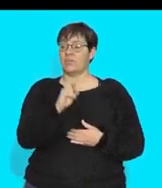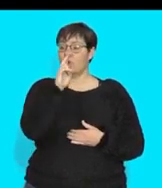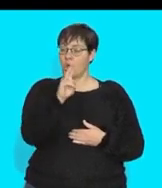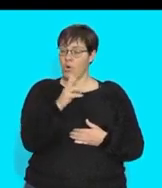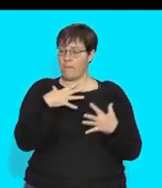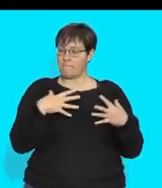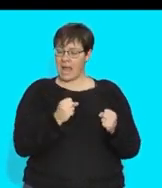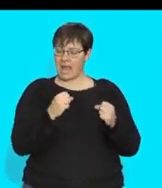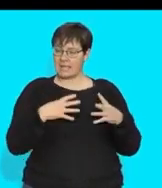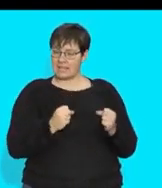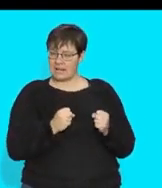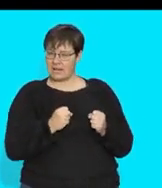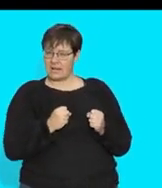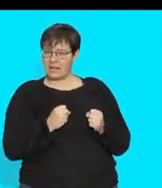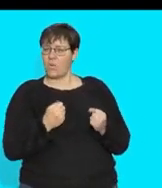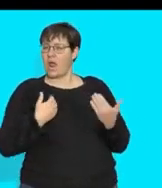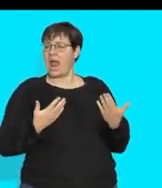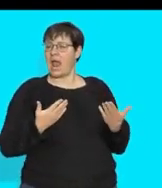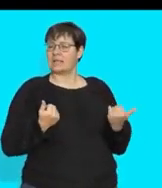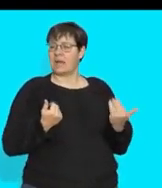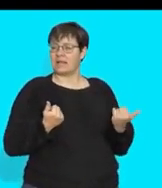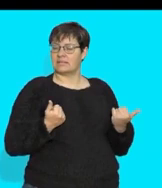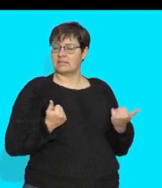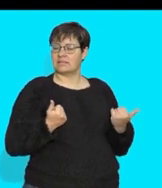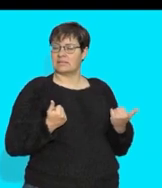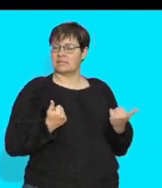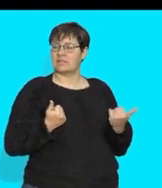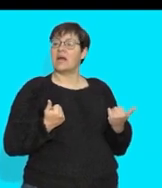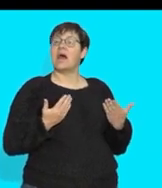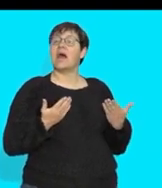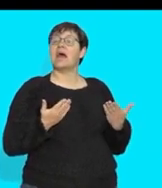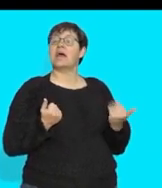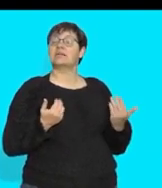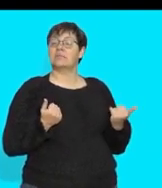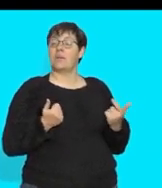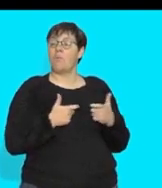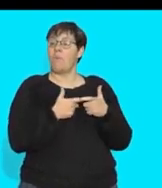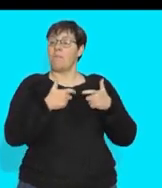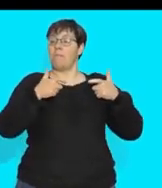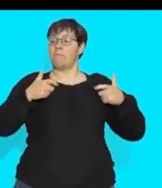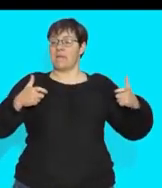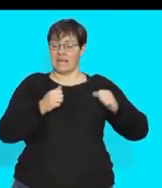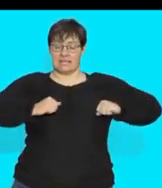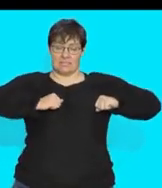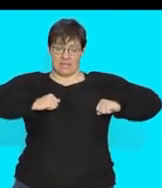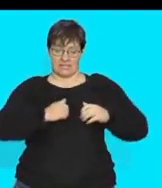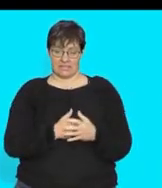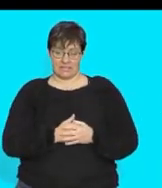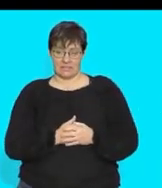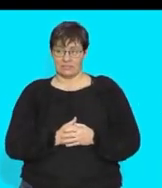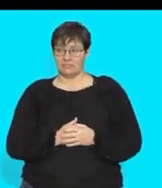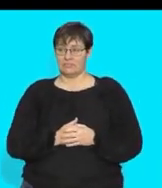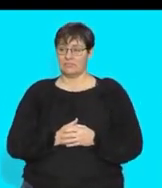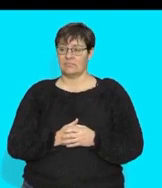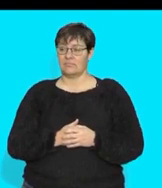muscles, what are we expecting? Right, we're expecting a bigger space to be made,